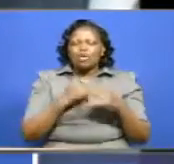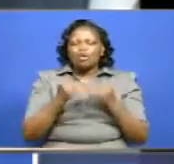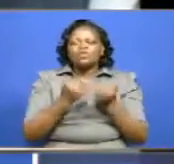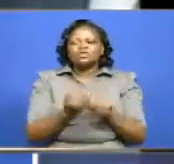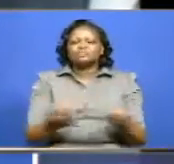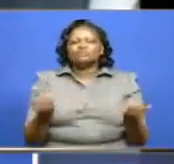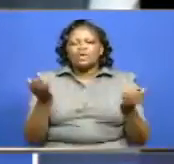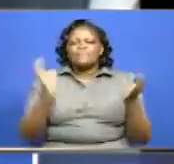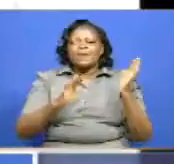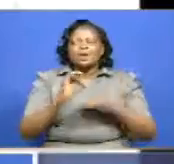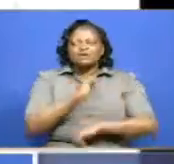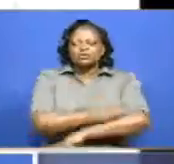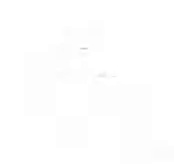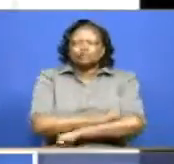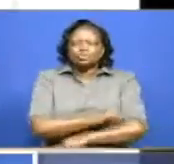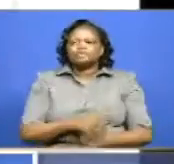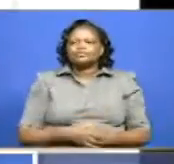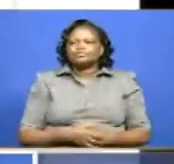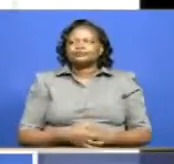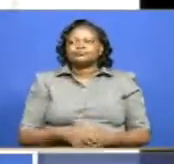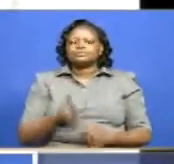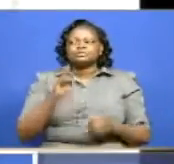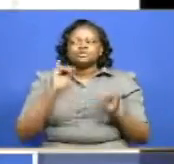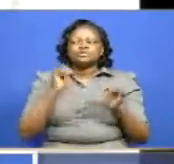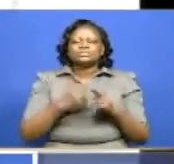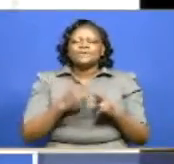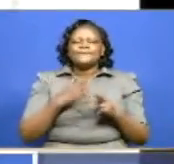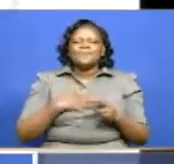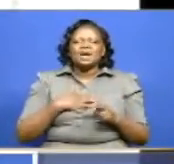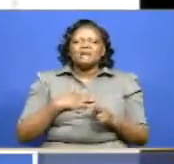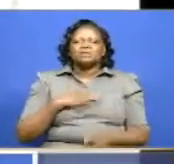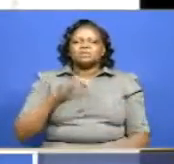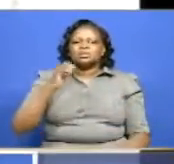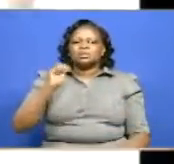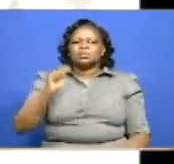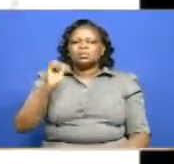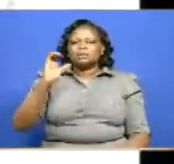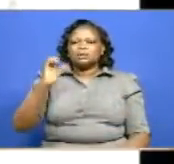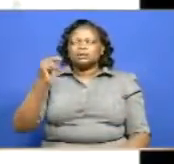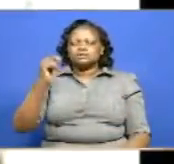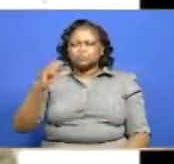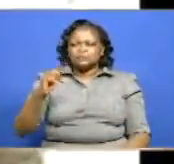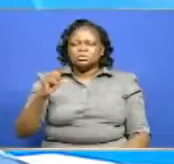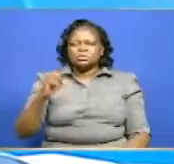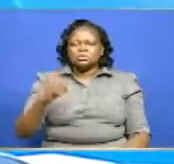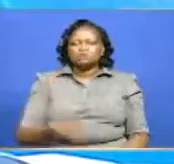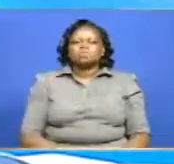children come back to school. For Channel One News, I'm Safin Aching Omar.